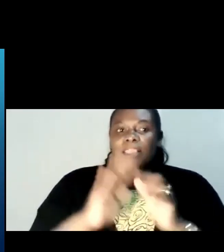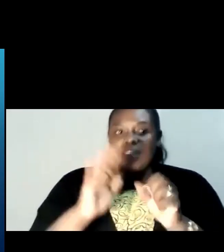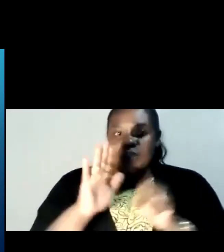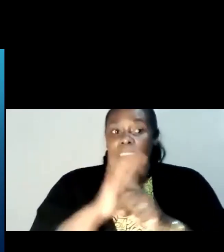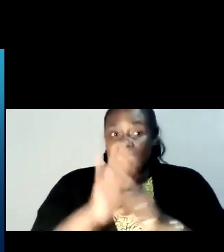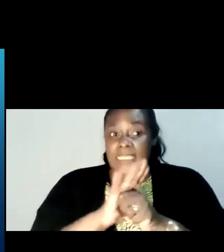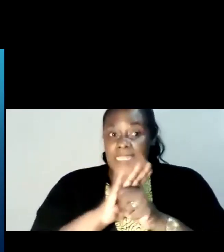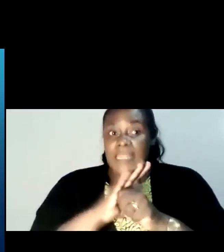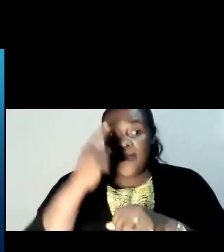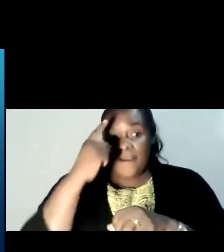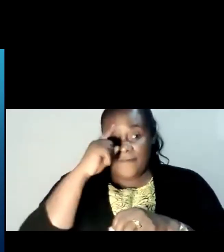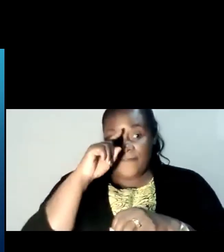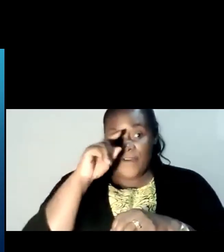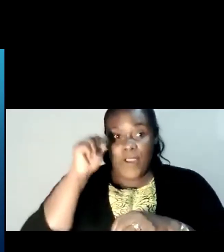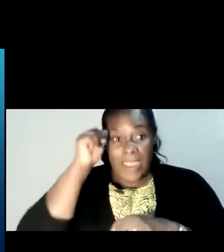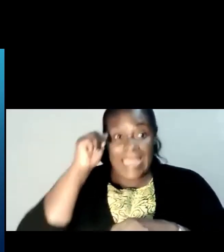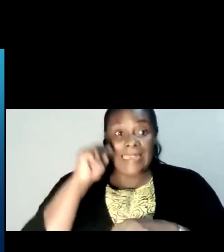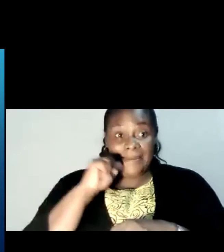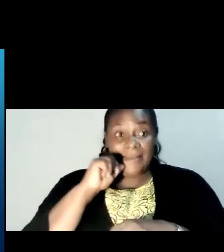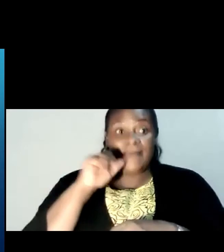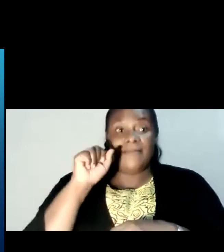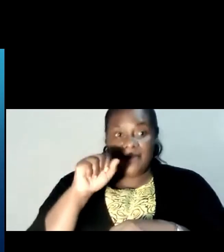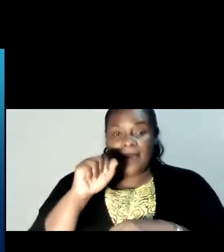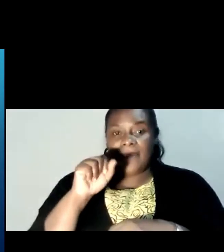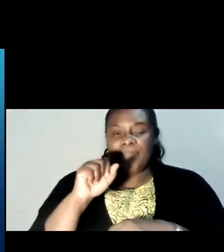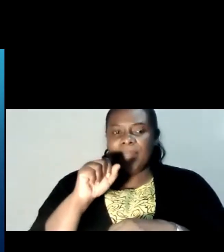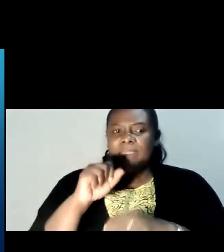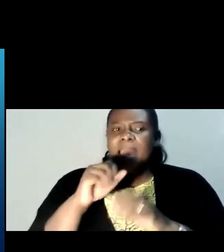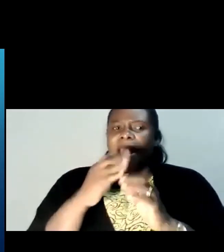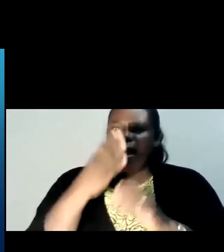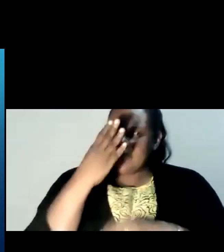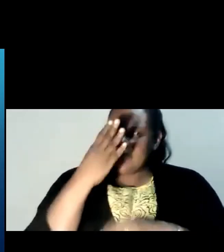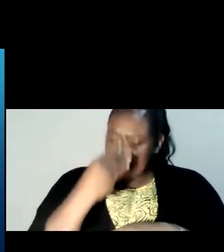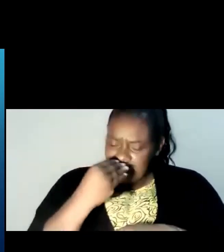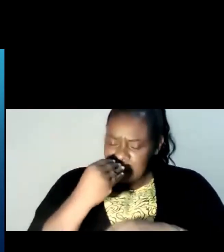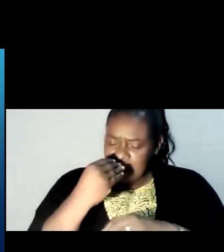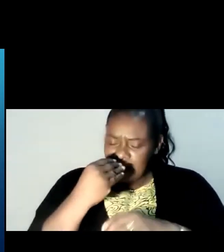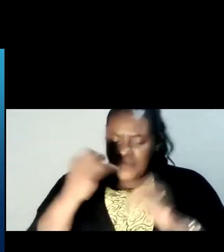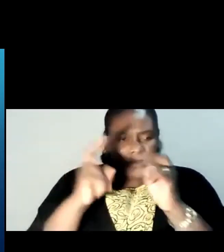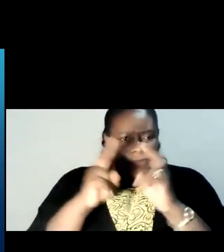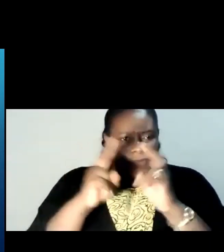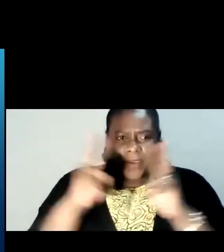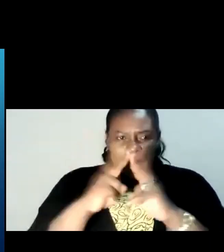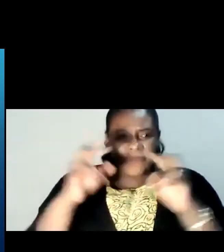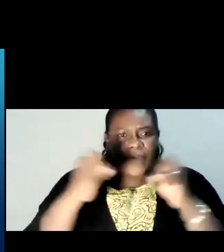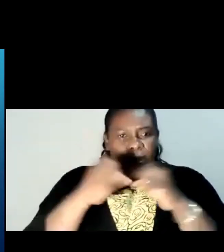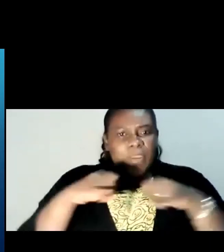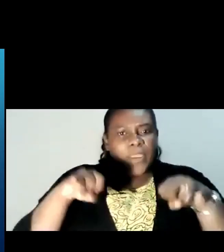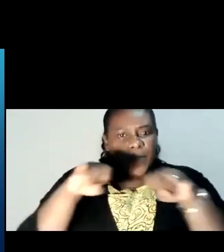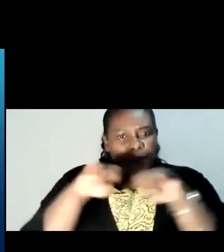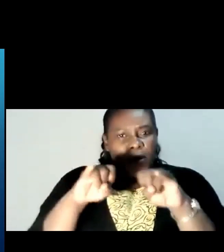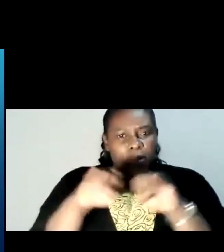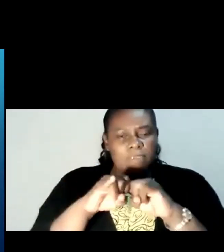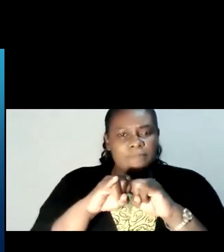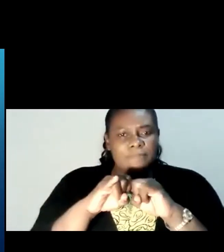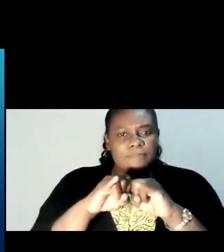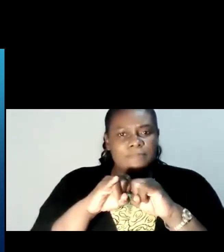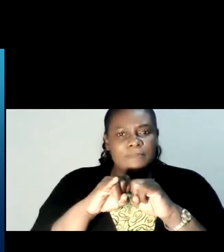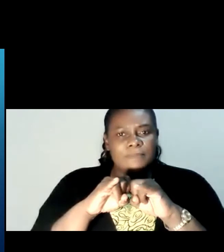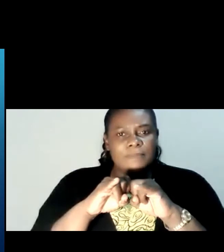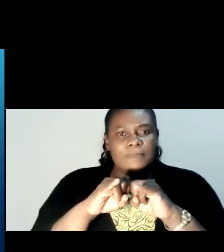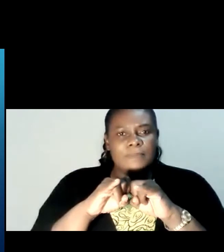adults, right? And sleep is important because it's during sleep that all of our